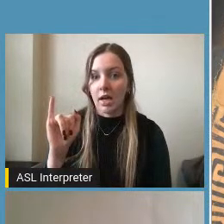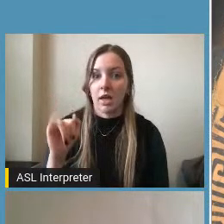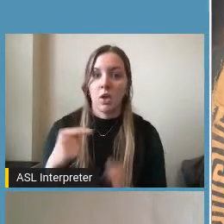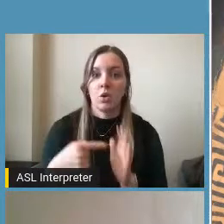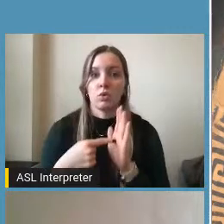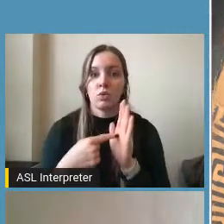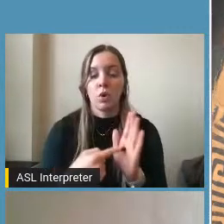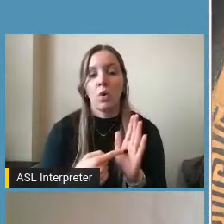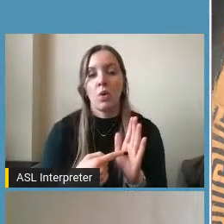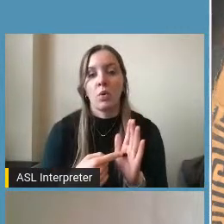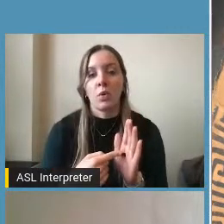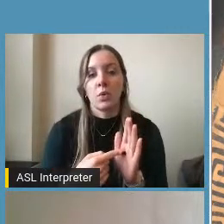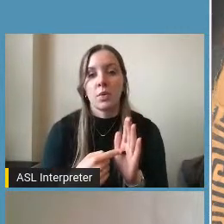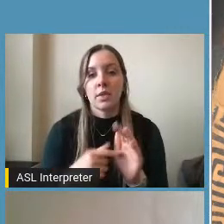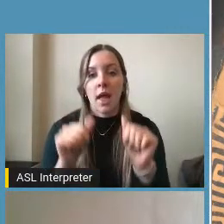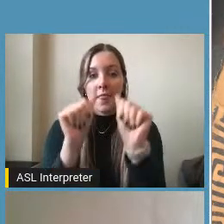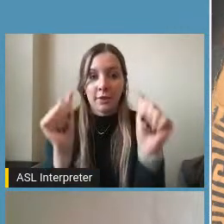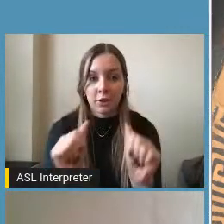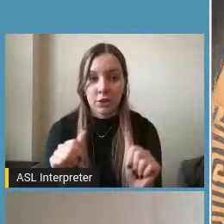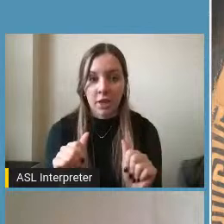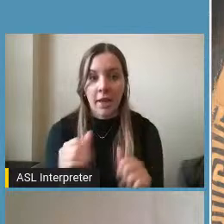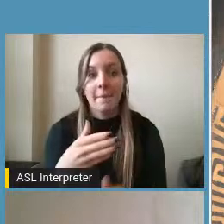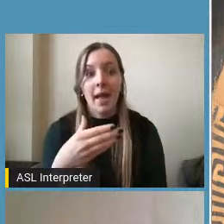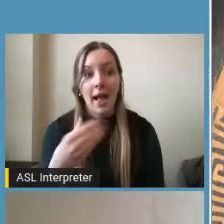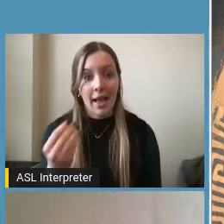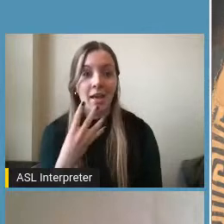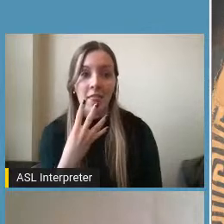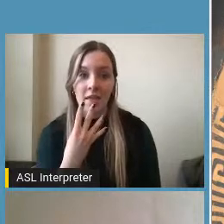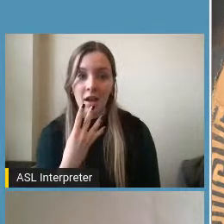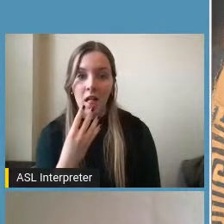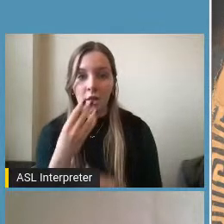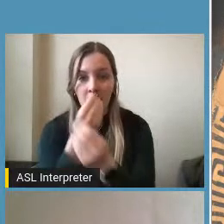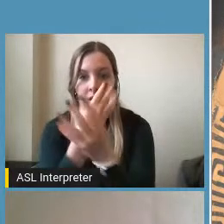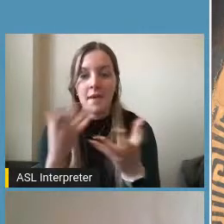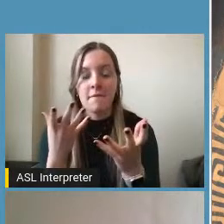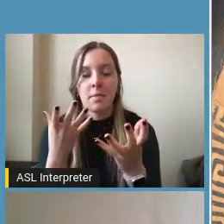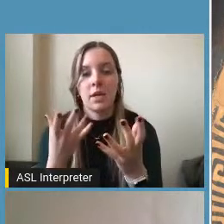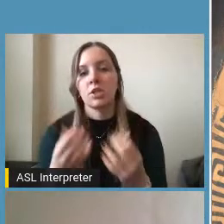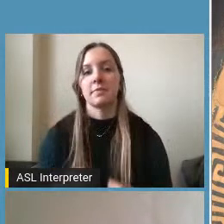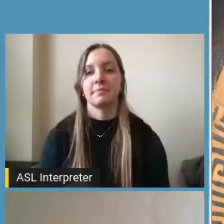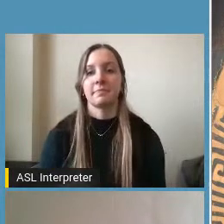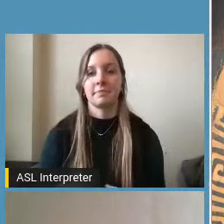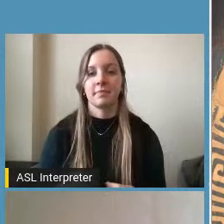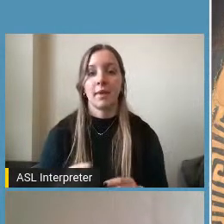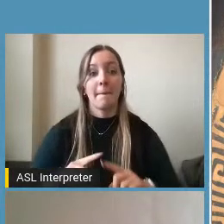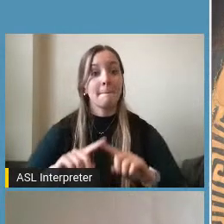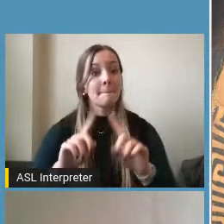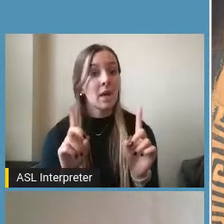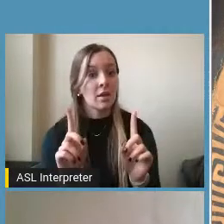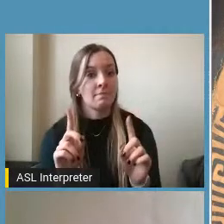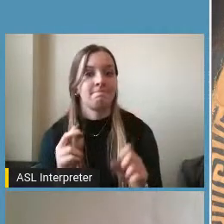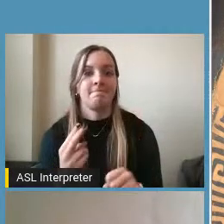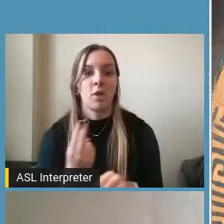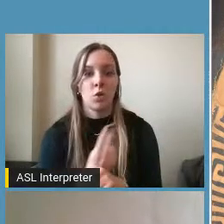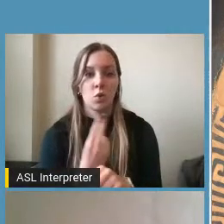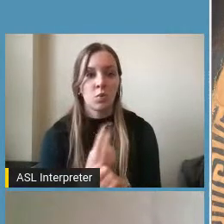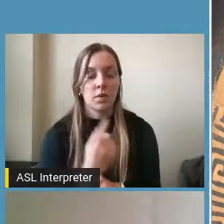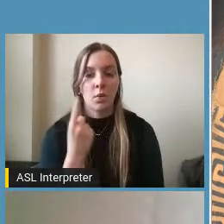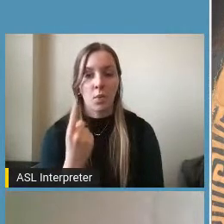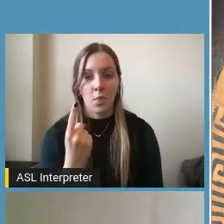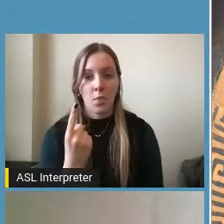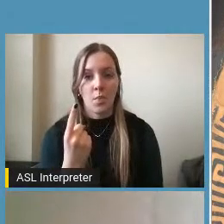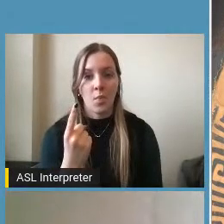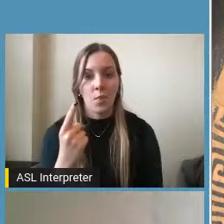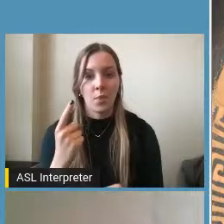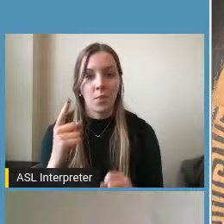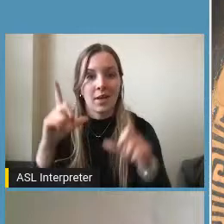color information, but we have that only from a single camera point of view. So we can't spin the object around, but from that single camera point